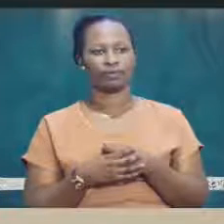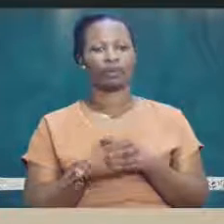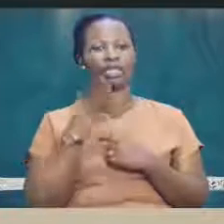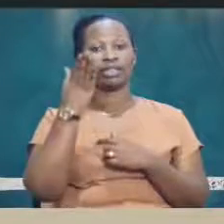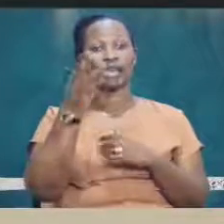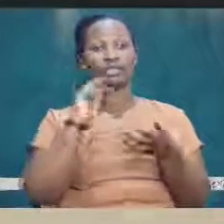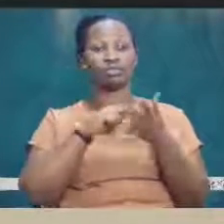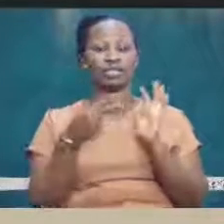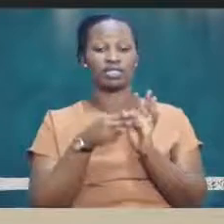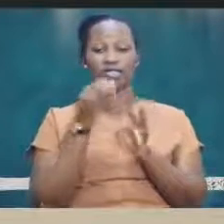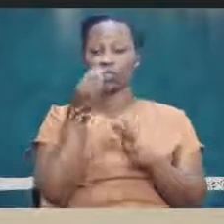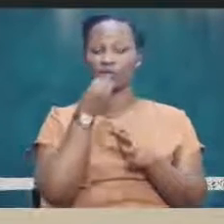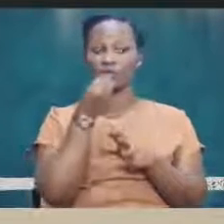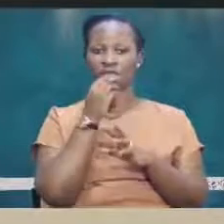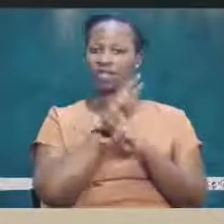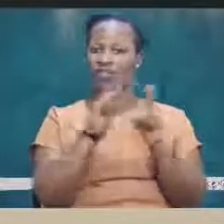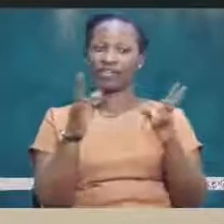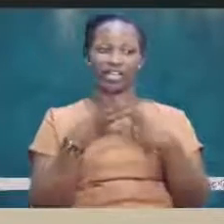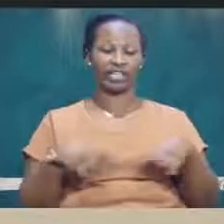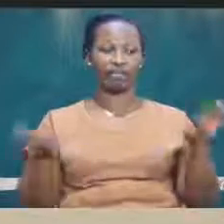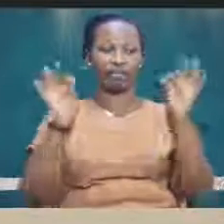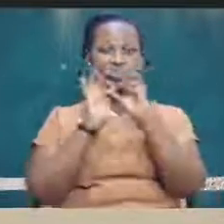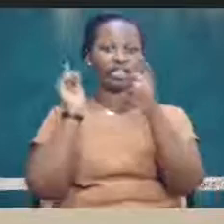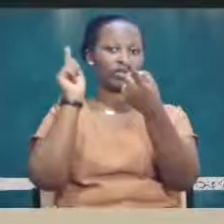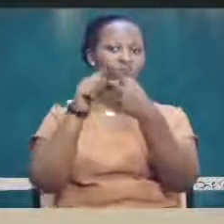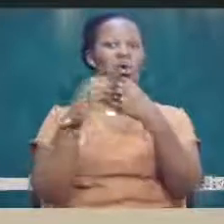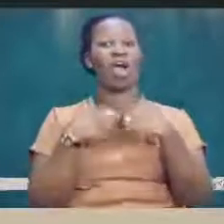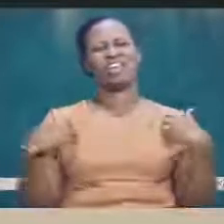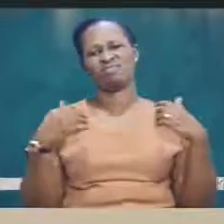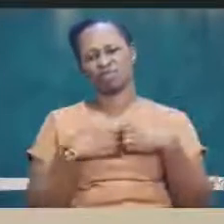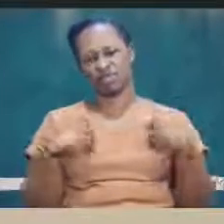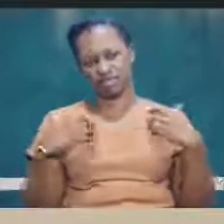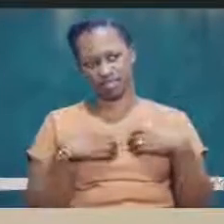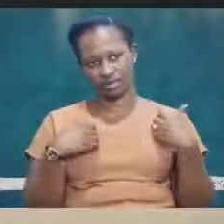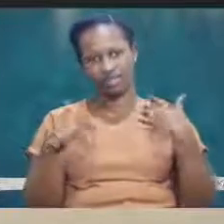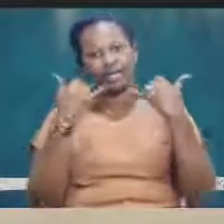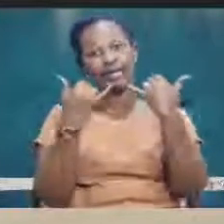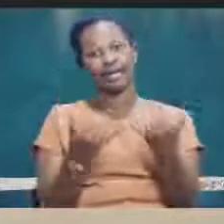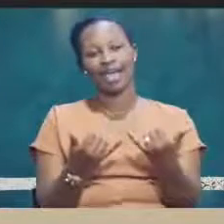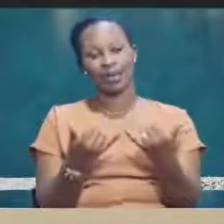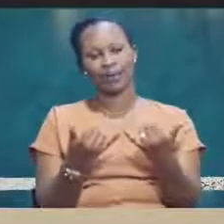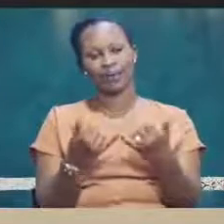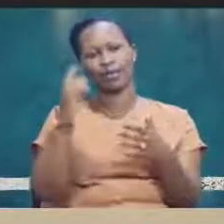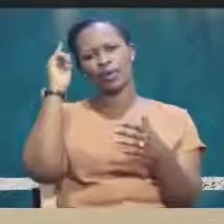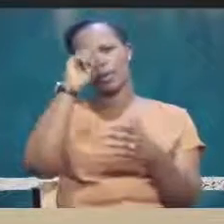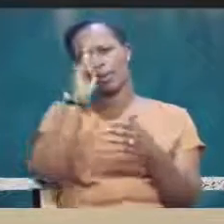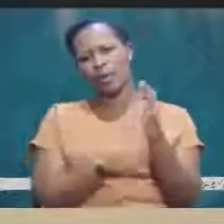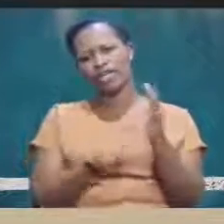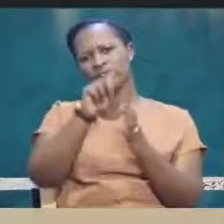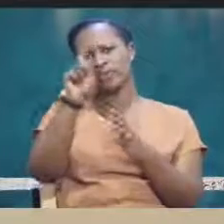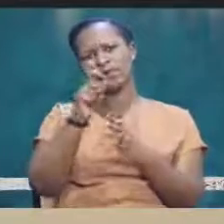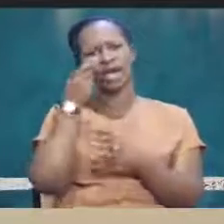That means nutrition is very important to animals. Now, what do you